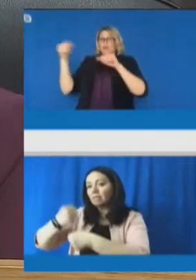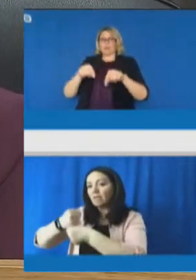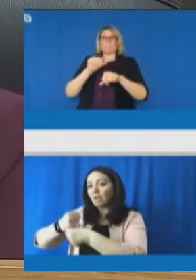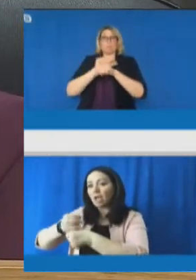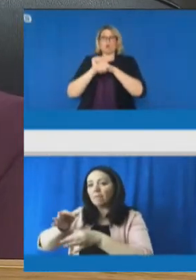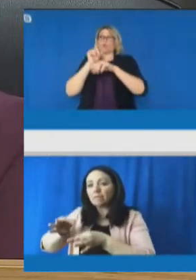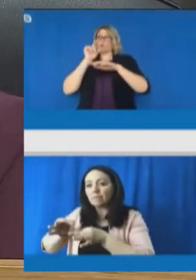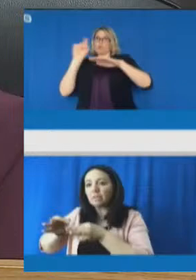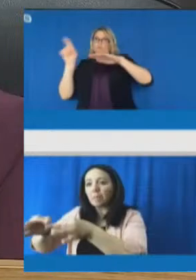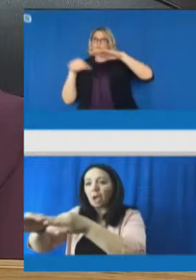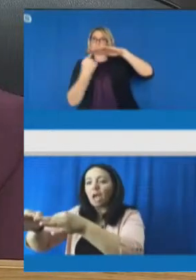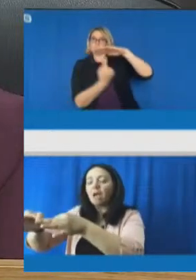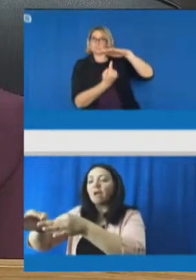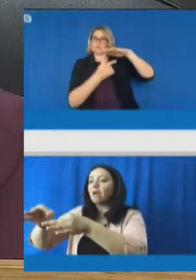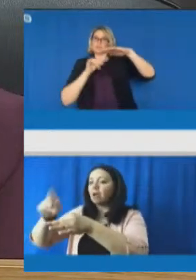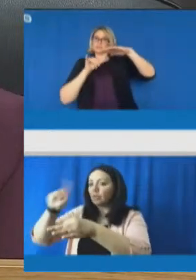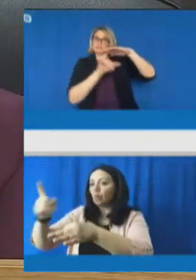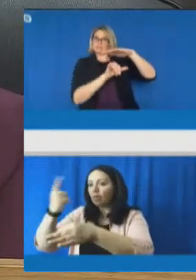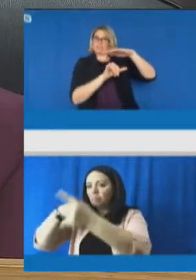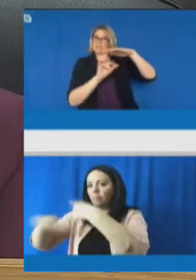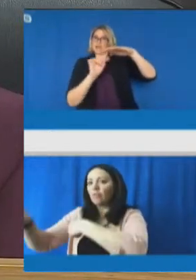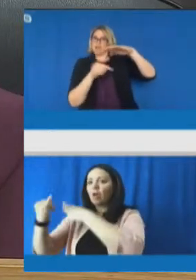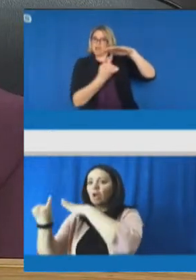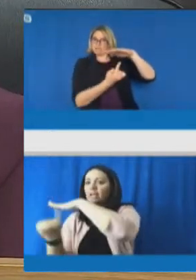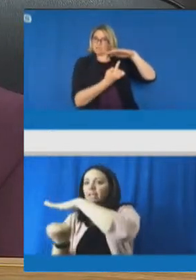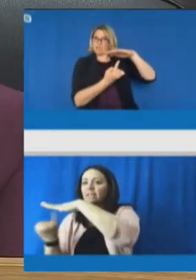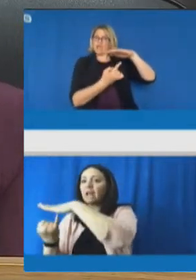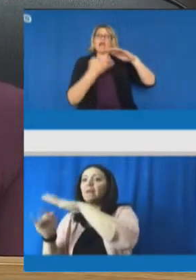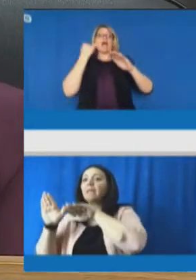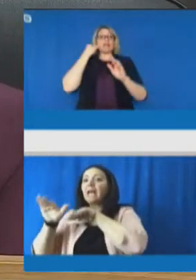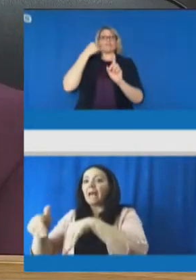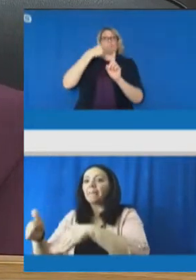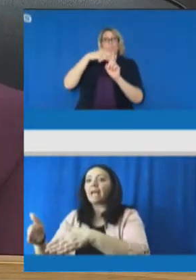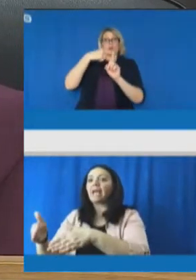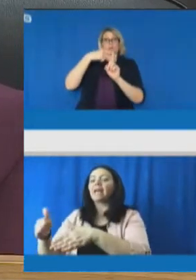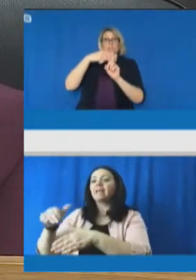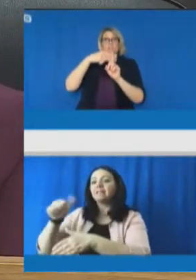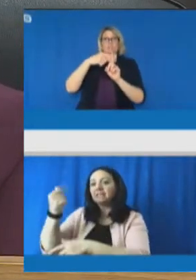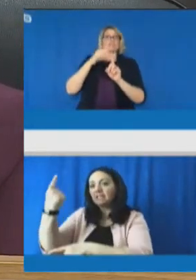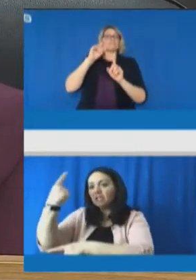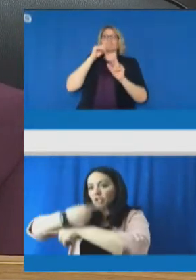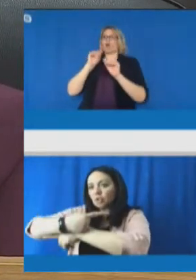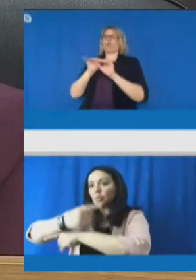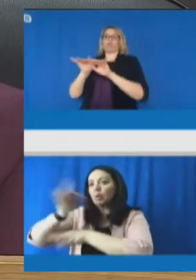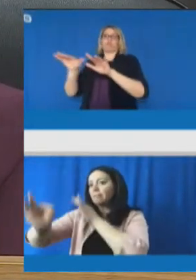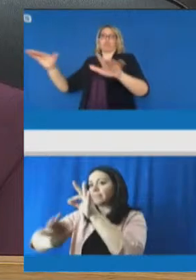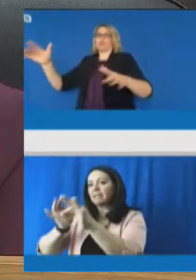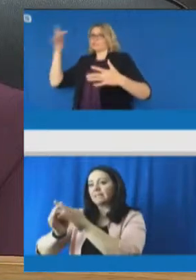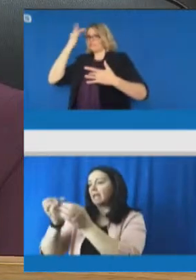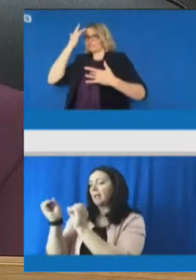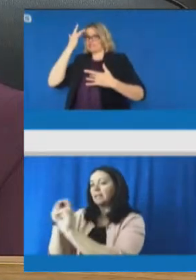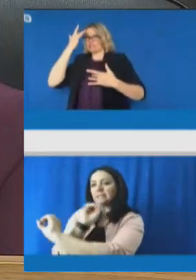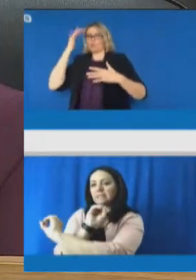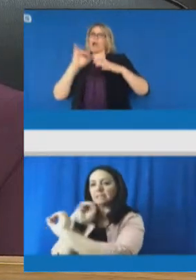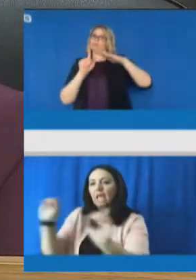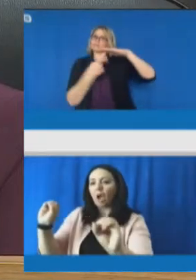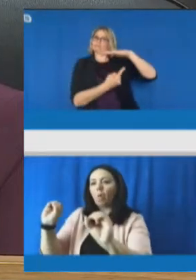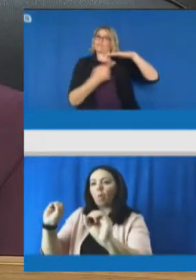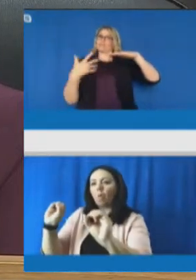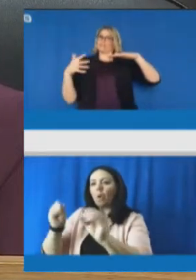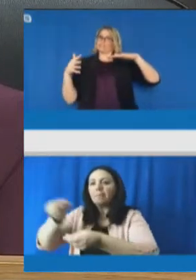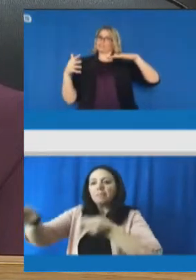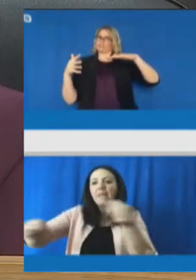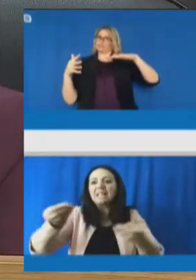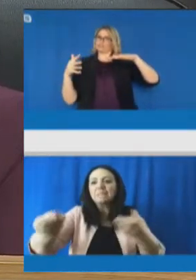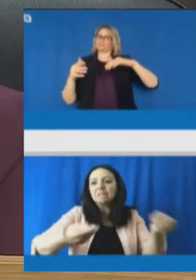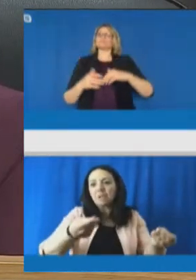situation, and we will always continue to review our approaches and policies. Thank you, Mr. Brown. Vicky Hogarth, CHCL. Thank you, Bruce.